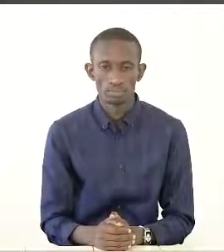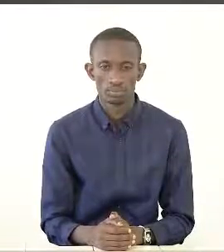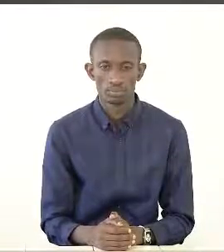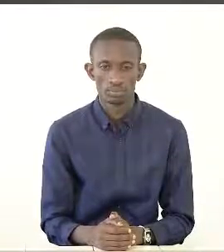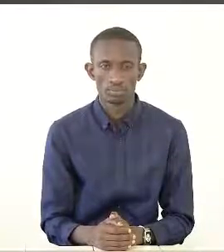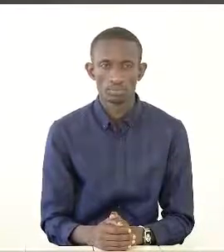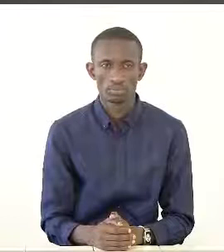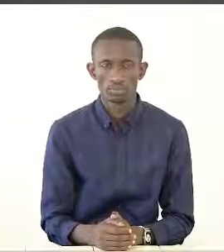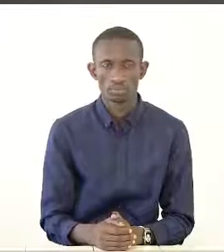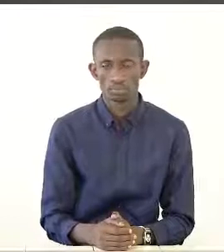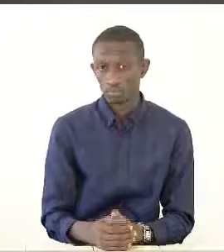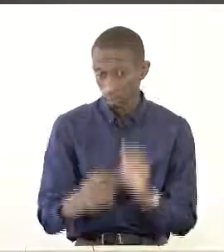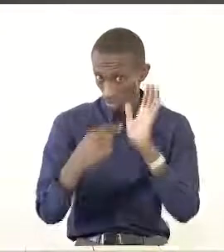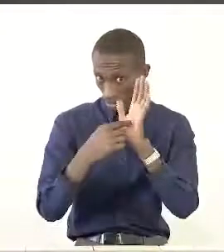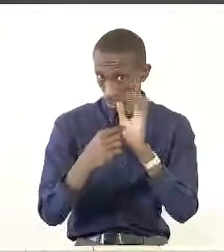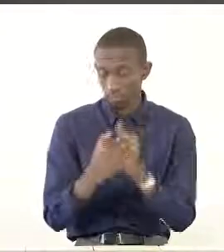that one integral of